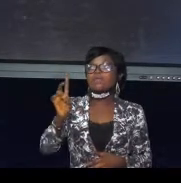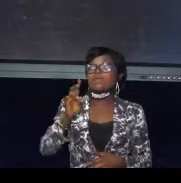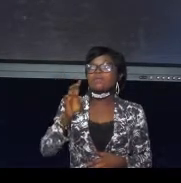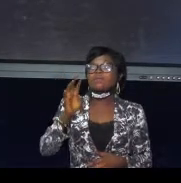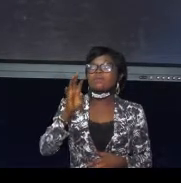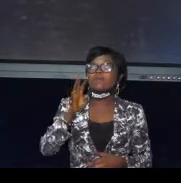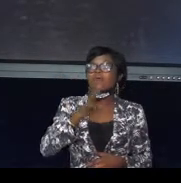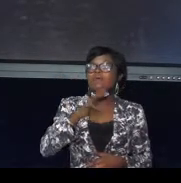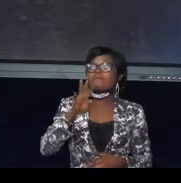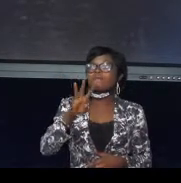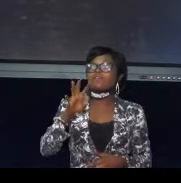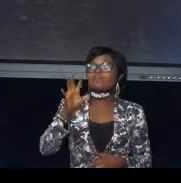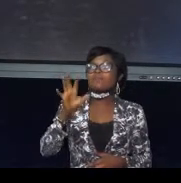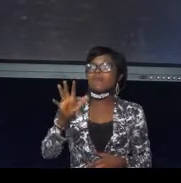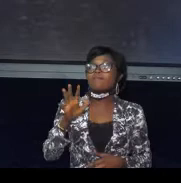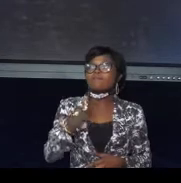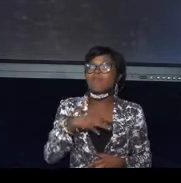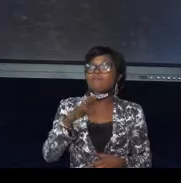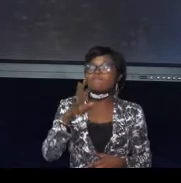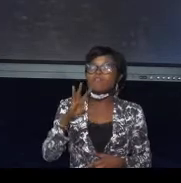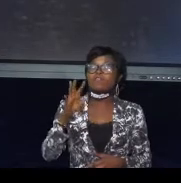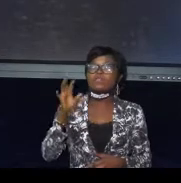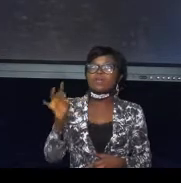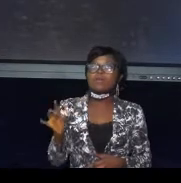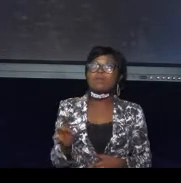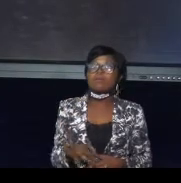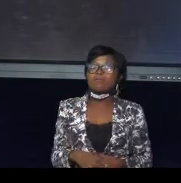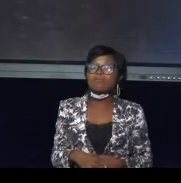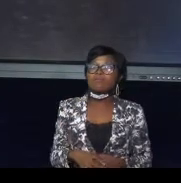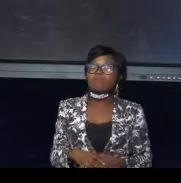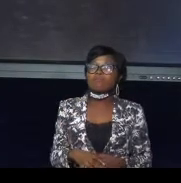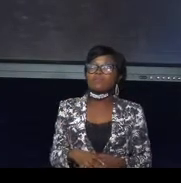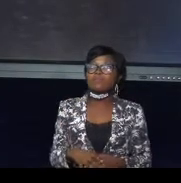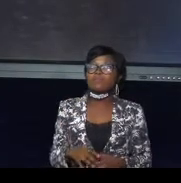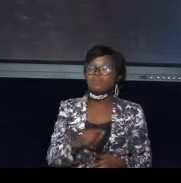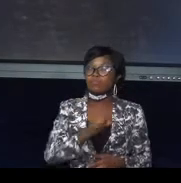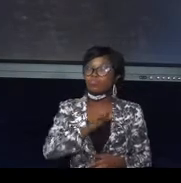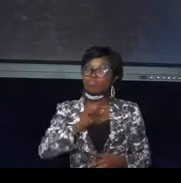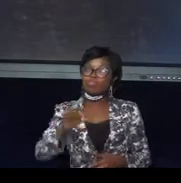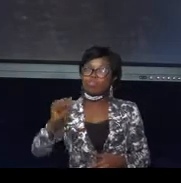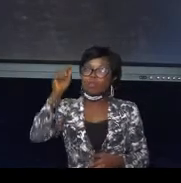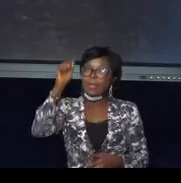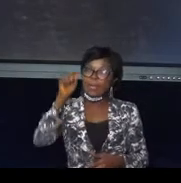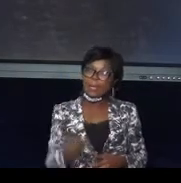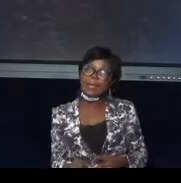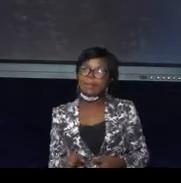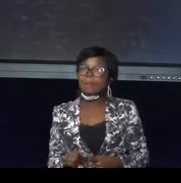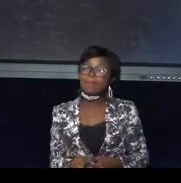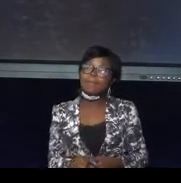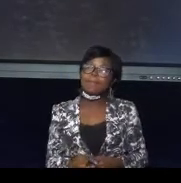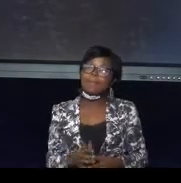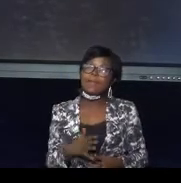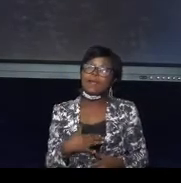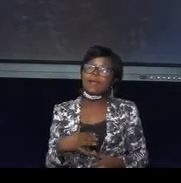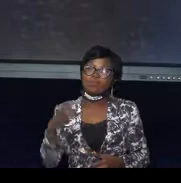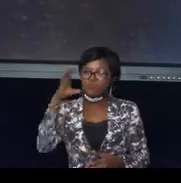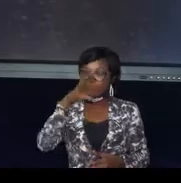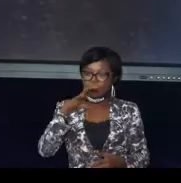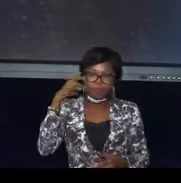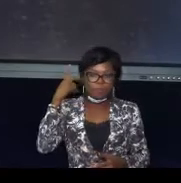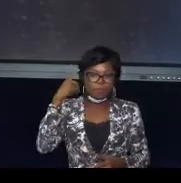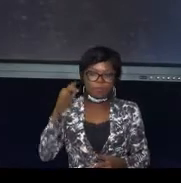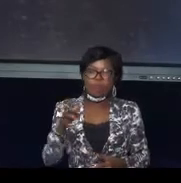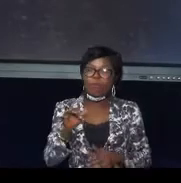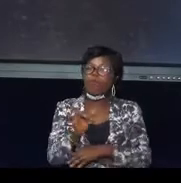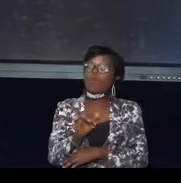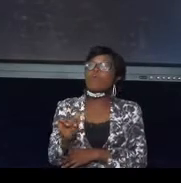numbers, no problem. We just do it the same way. Arrange the numbers beside each other like so. Draw the lines like so. And then we look for